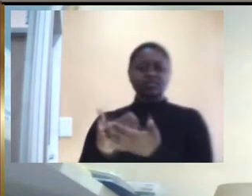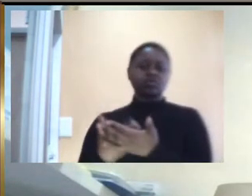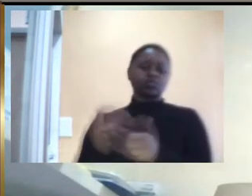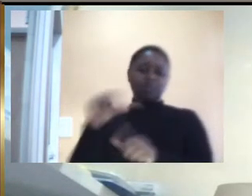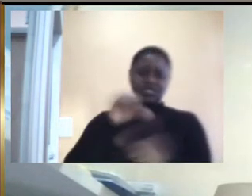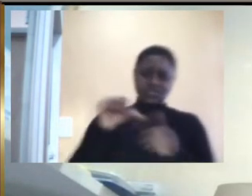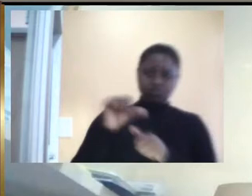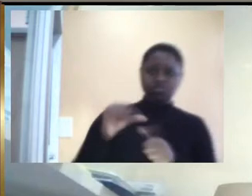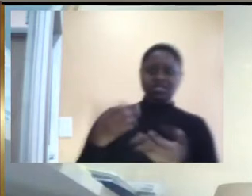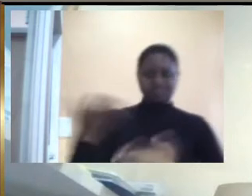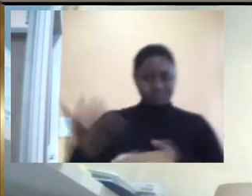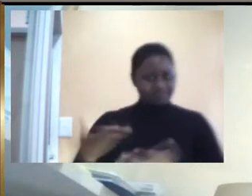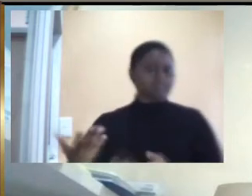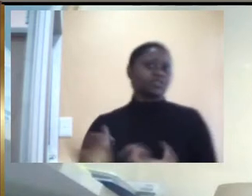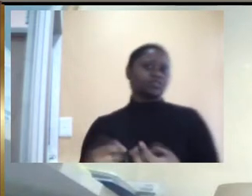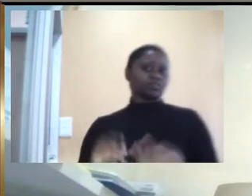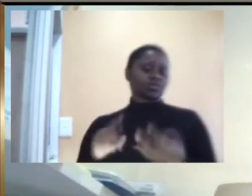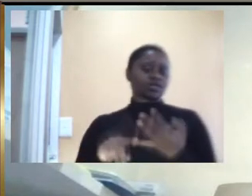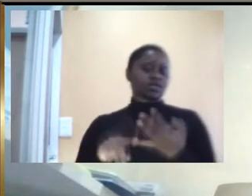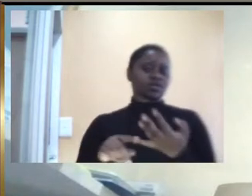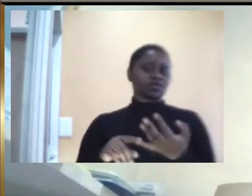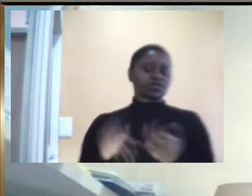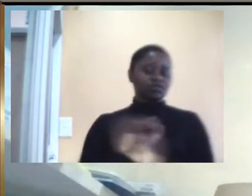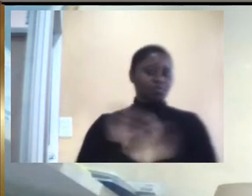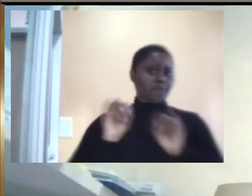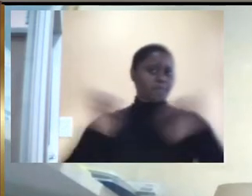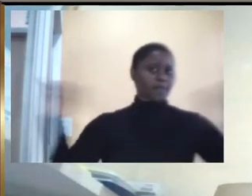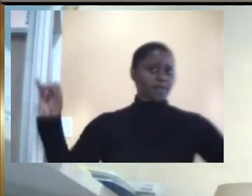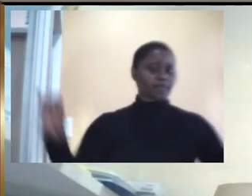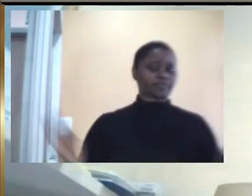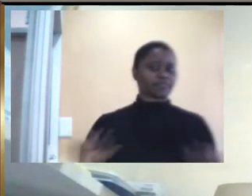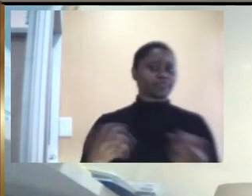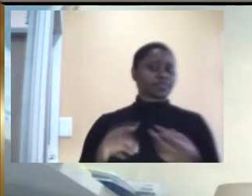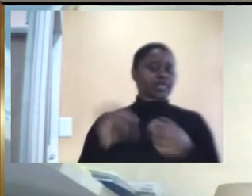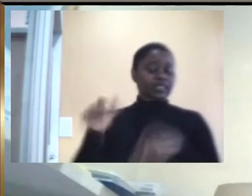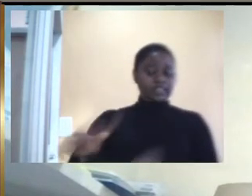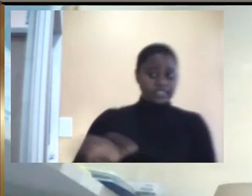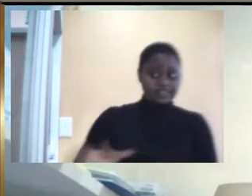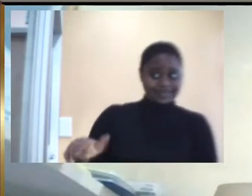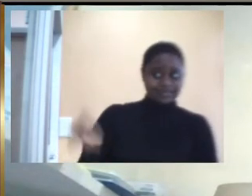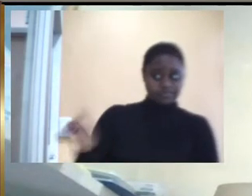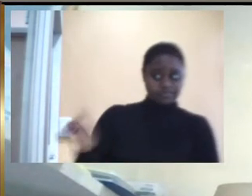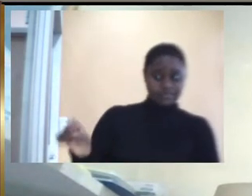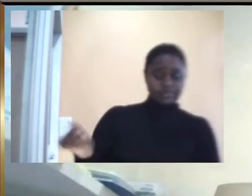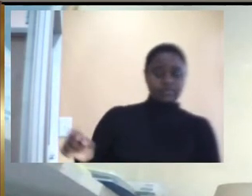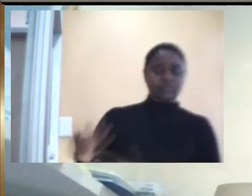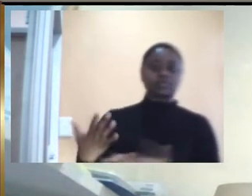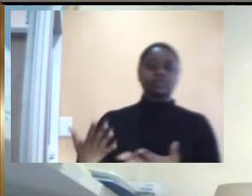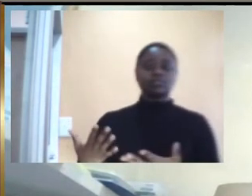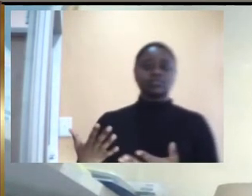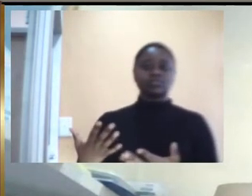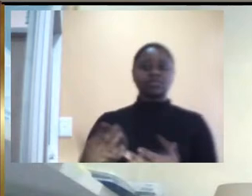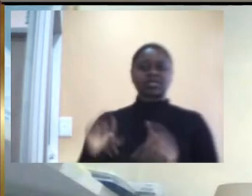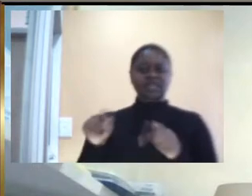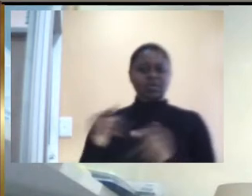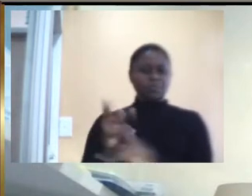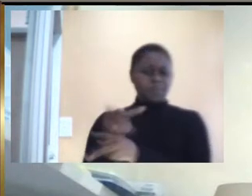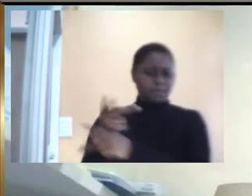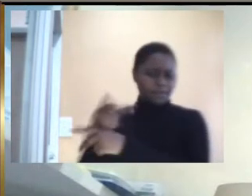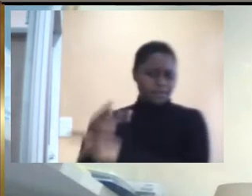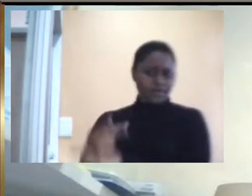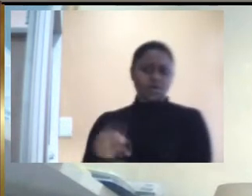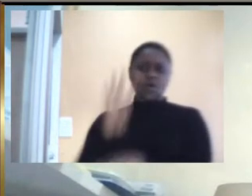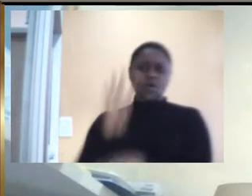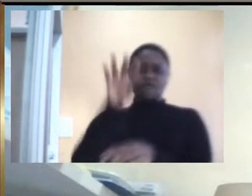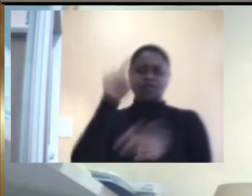services and ecosystems worsened by desertification. Hence, land grant care grant reduction from